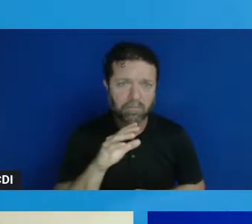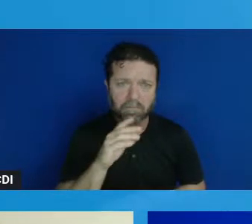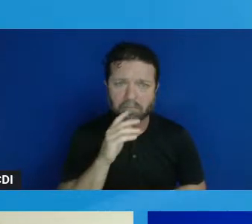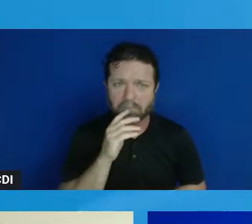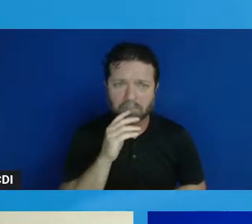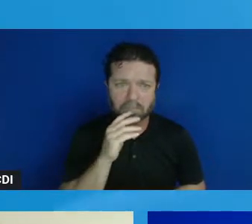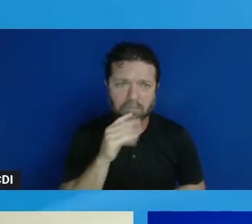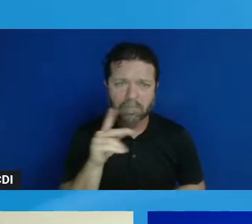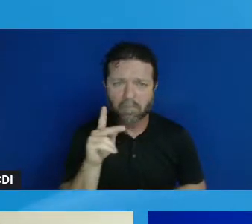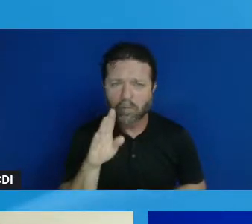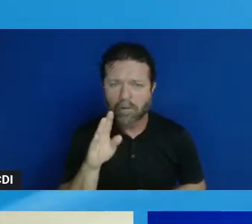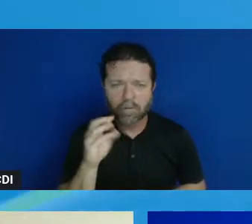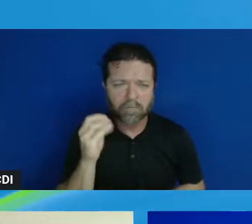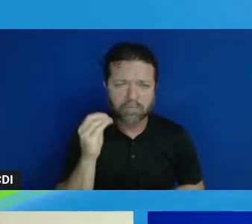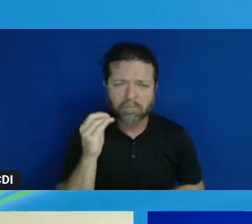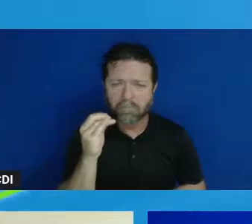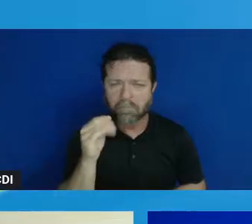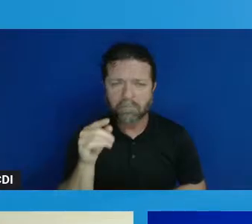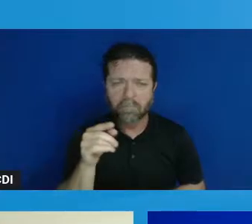If I move